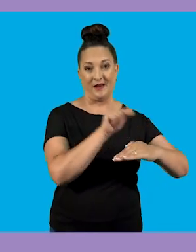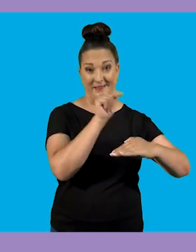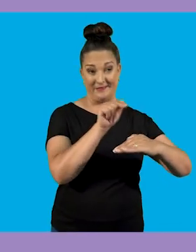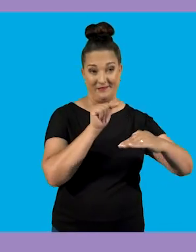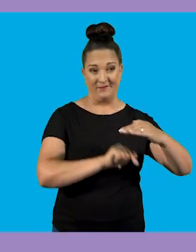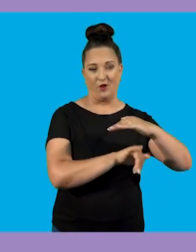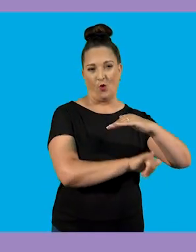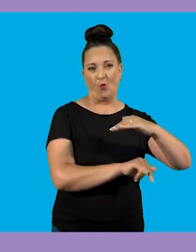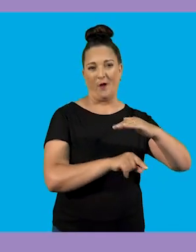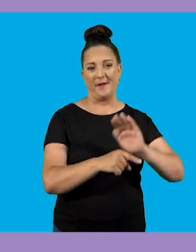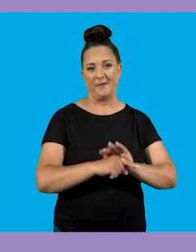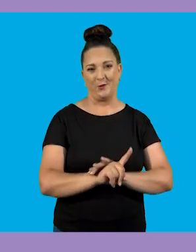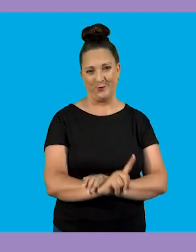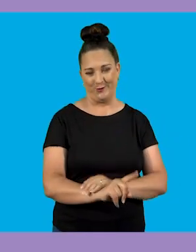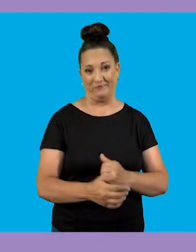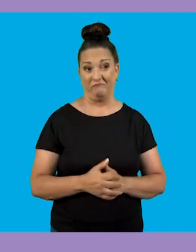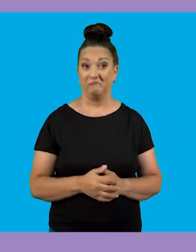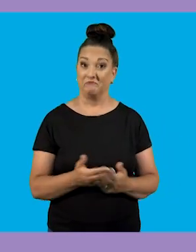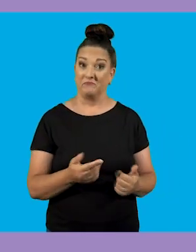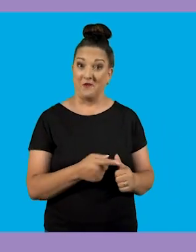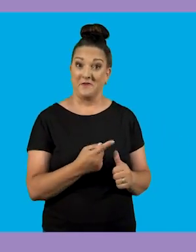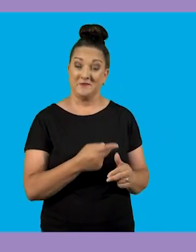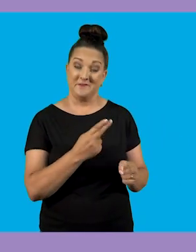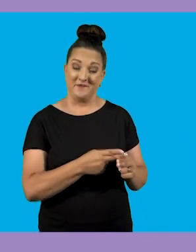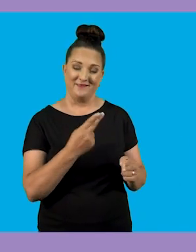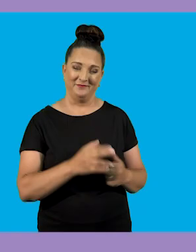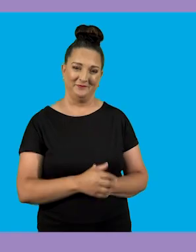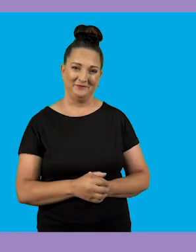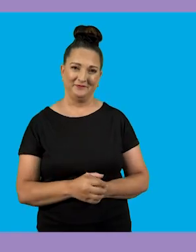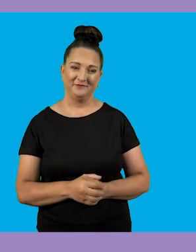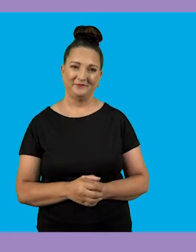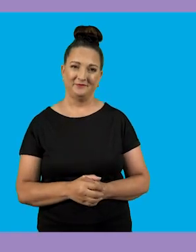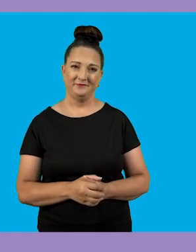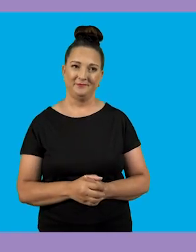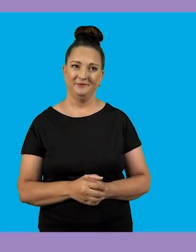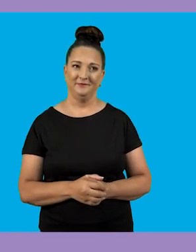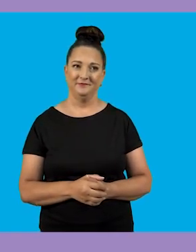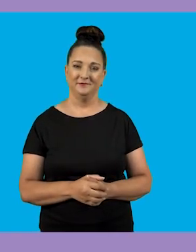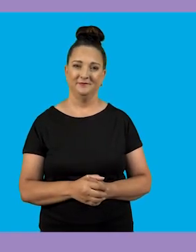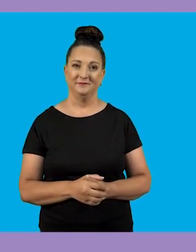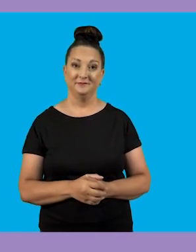y minus 1. And that is the final answer.